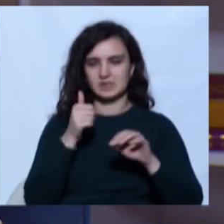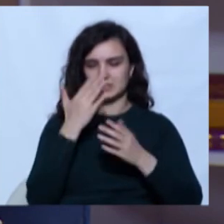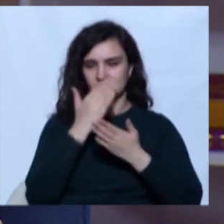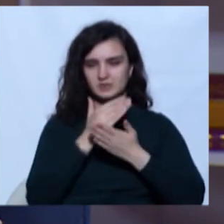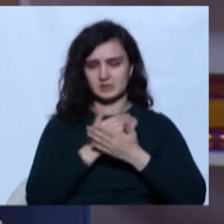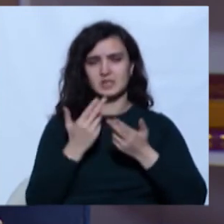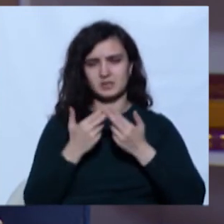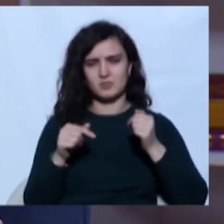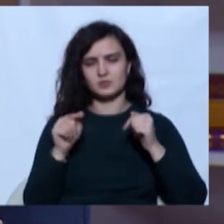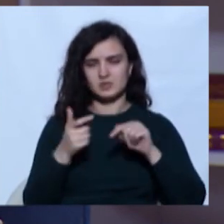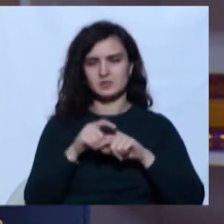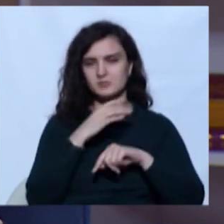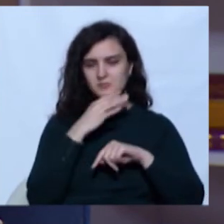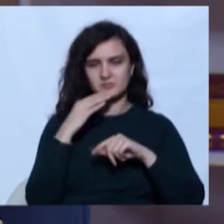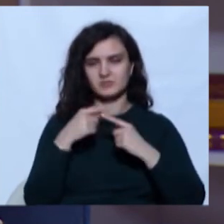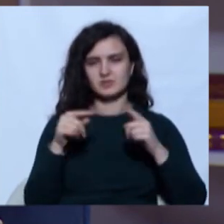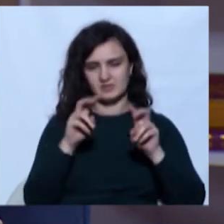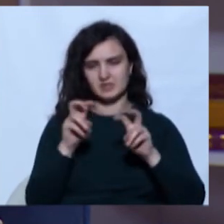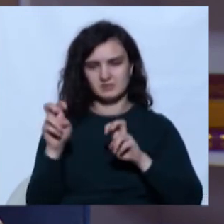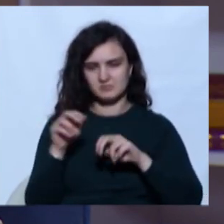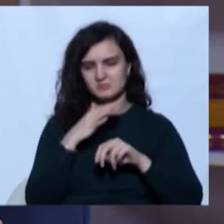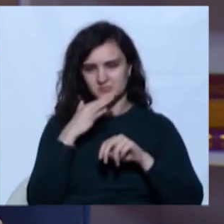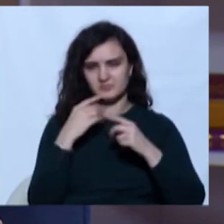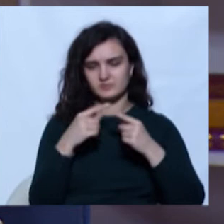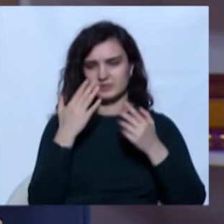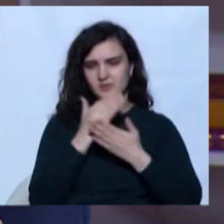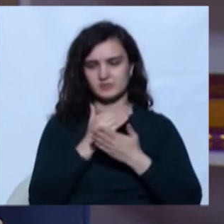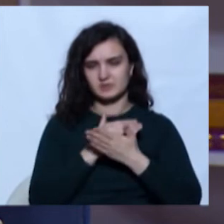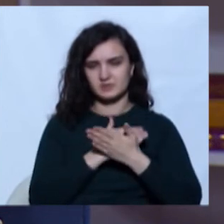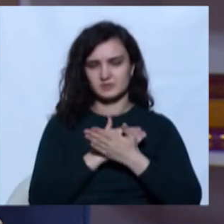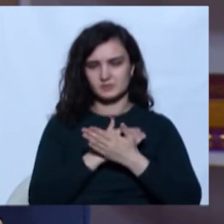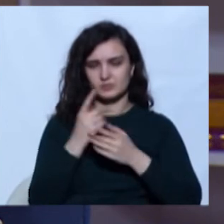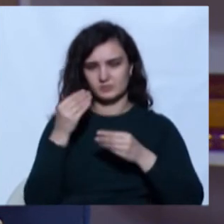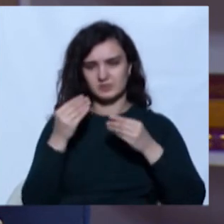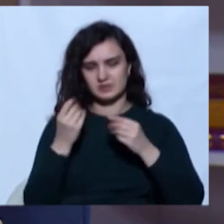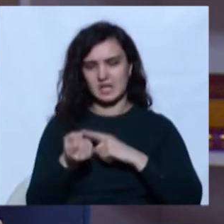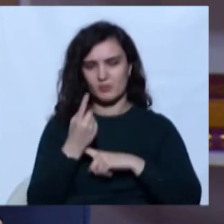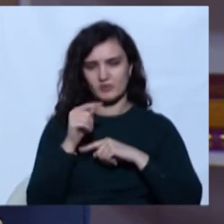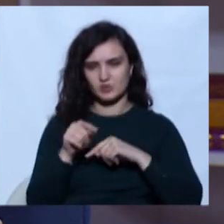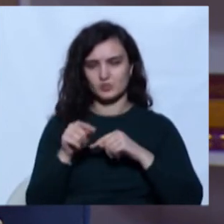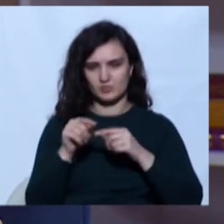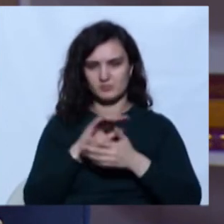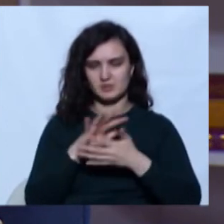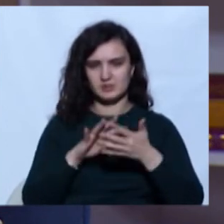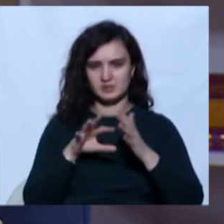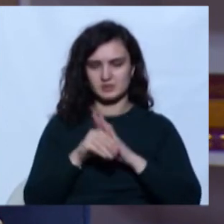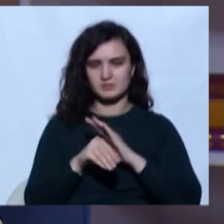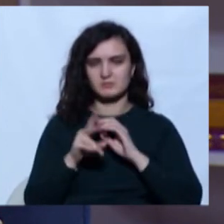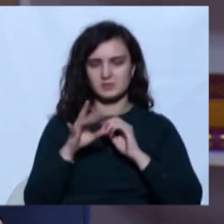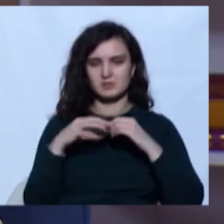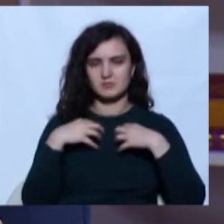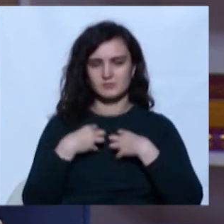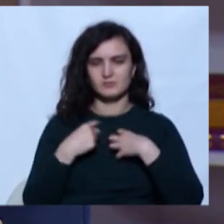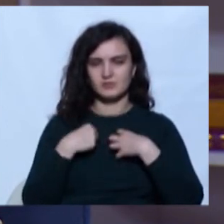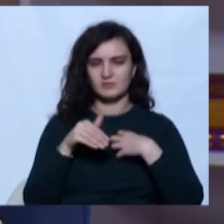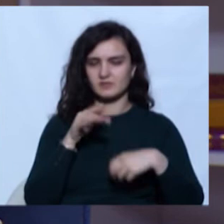And of course, there are so many more themes and so many more lessons to discover in this text. But unfortunately, we